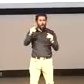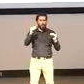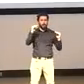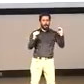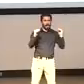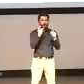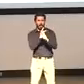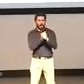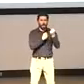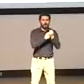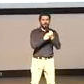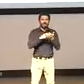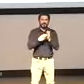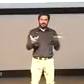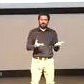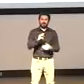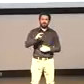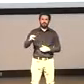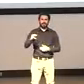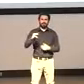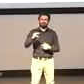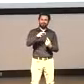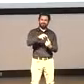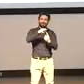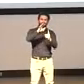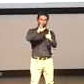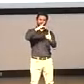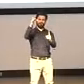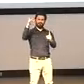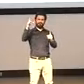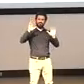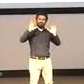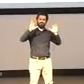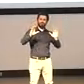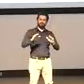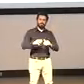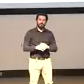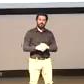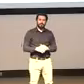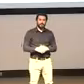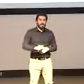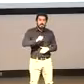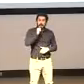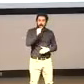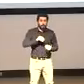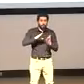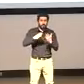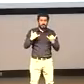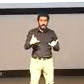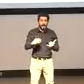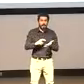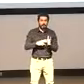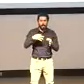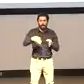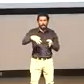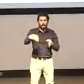outstanding and truly unique. And not addressing this now simply kicks the can further down the